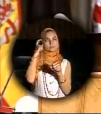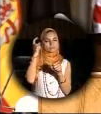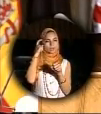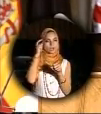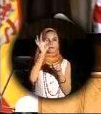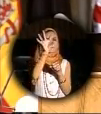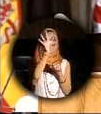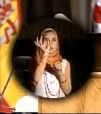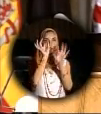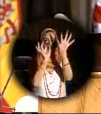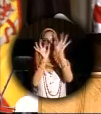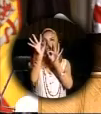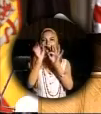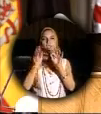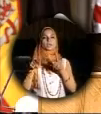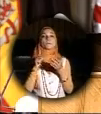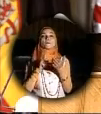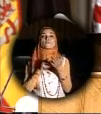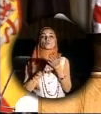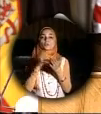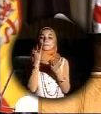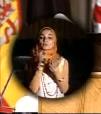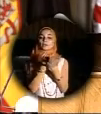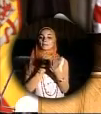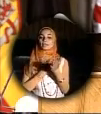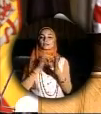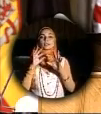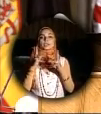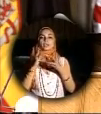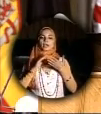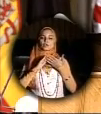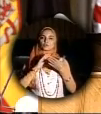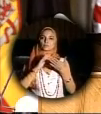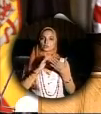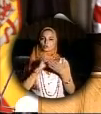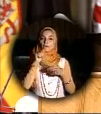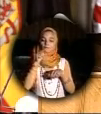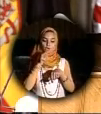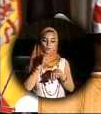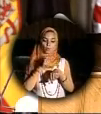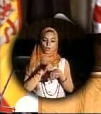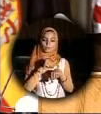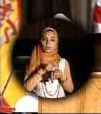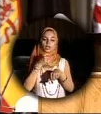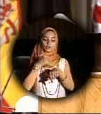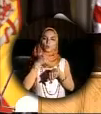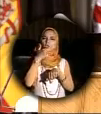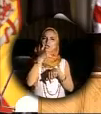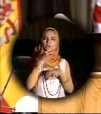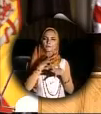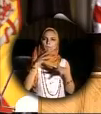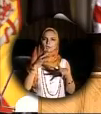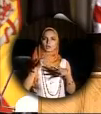have dedicated a lot of time in developing software assistive tools in order to allow people with any